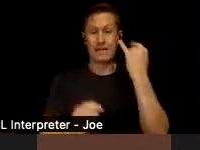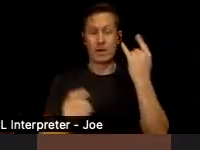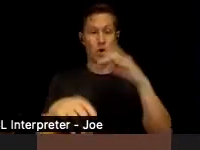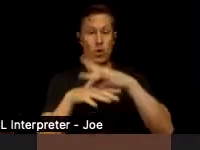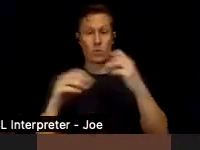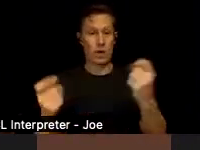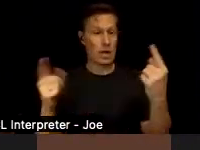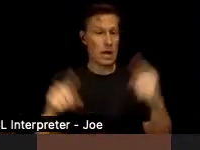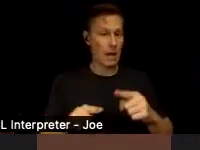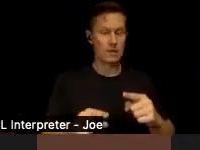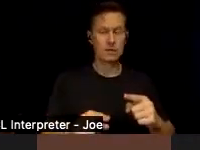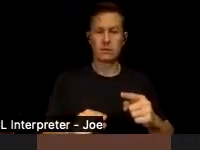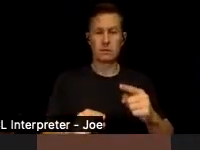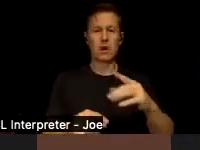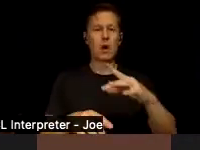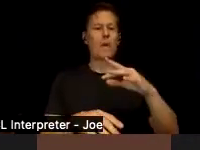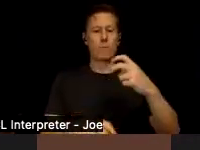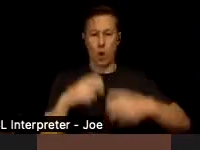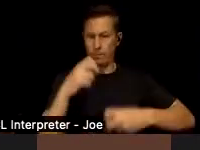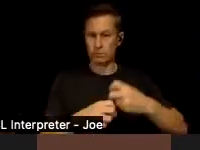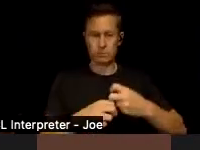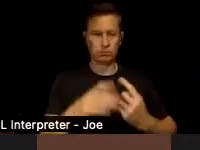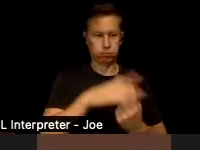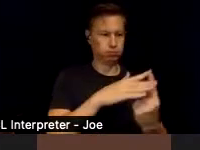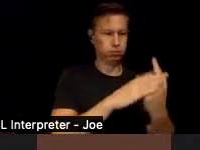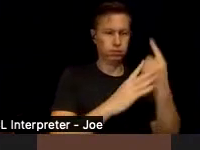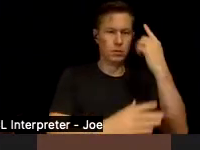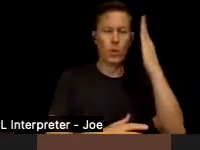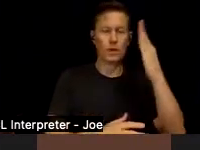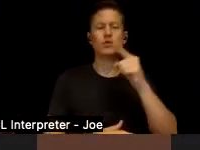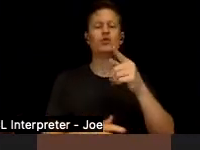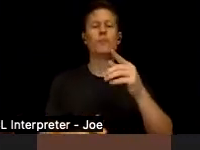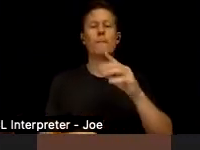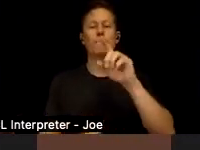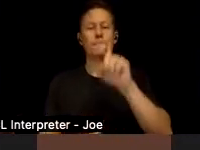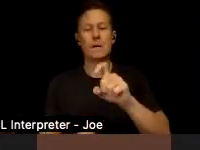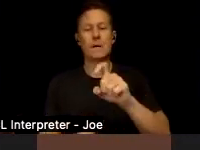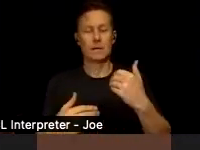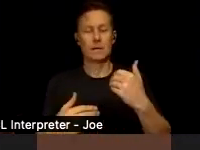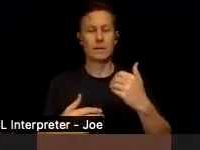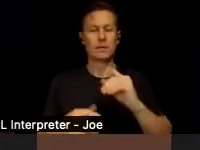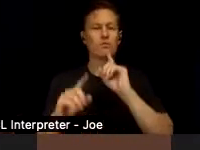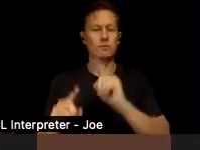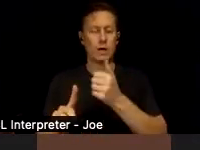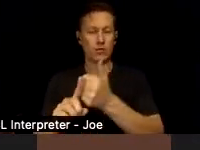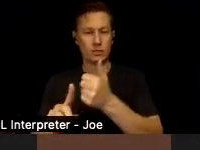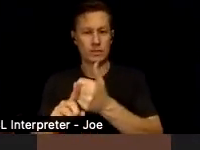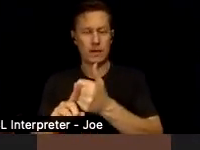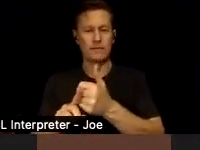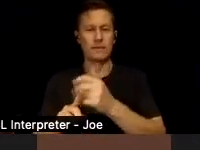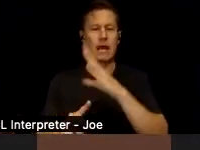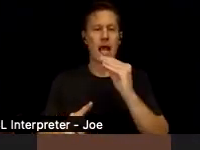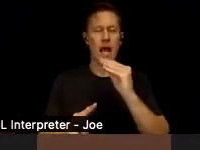So a really robust response where for every problem you have, the government or the fire service is going to show up and